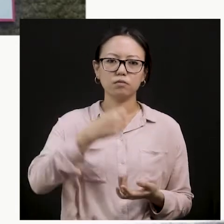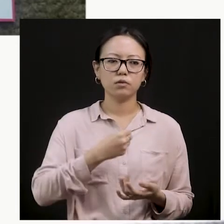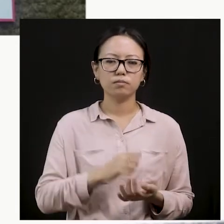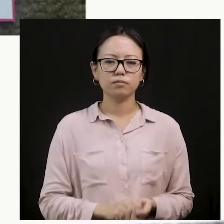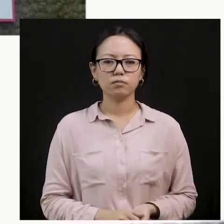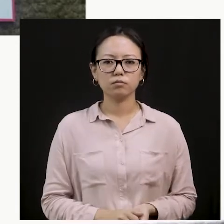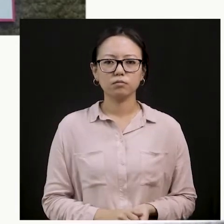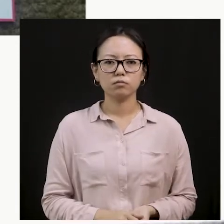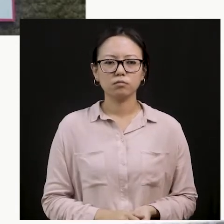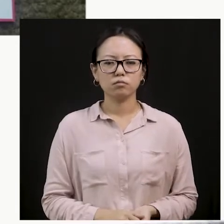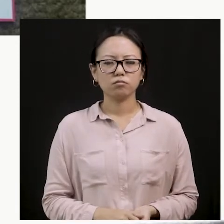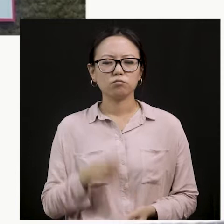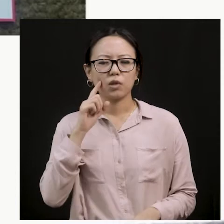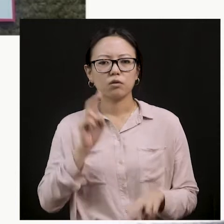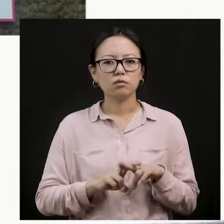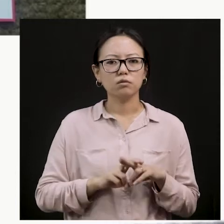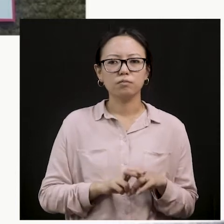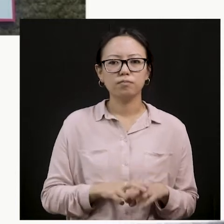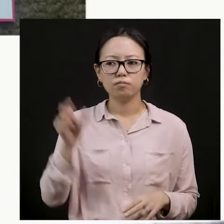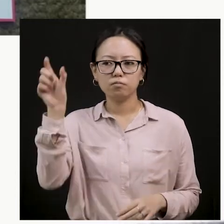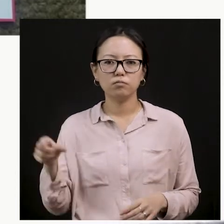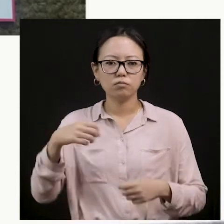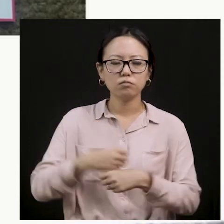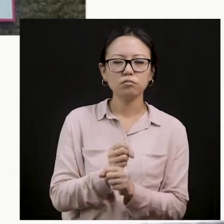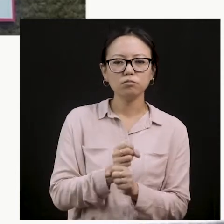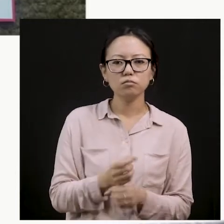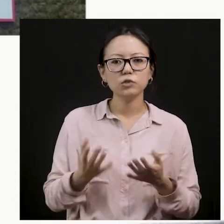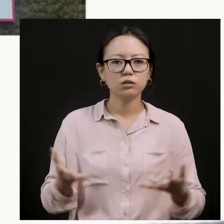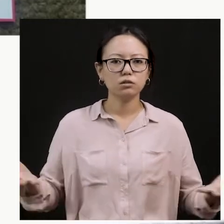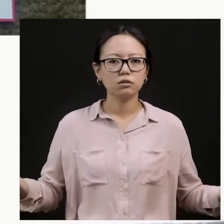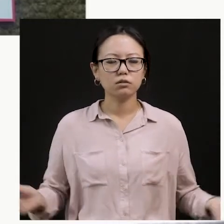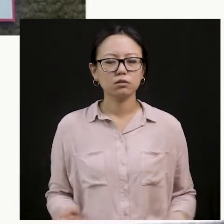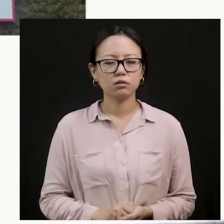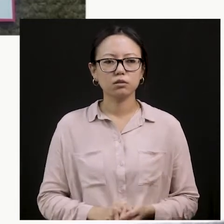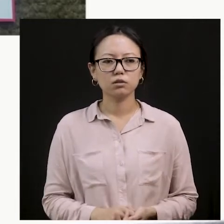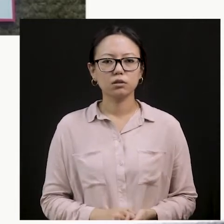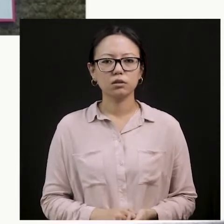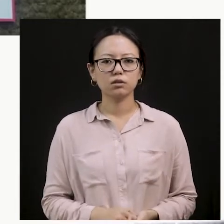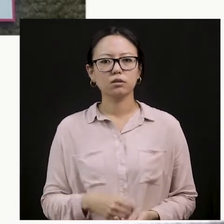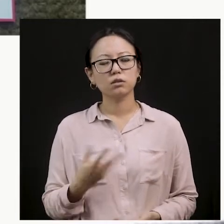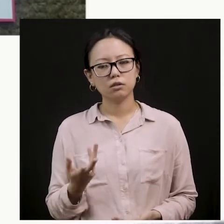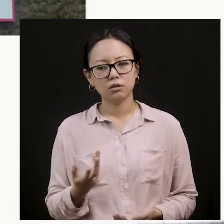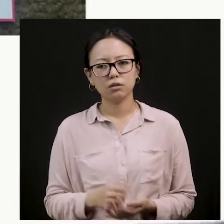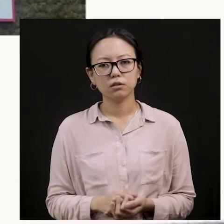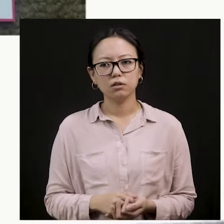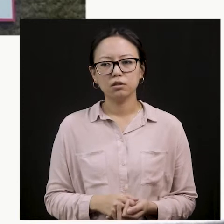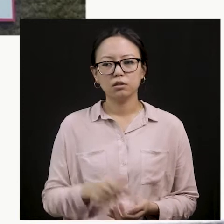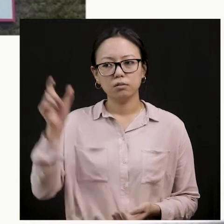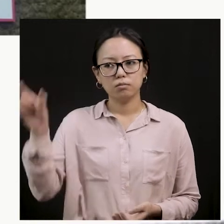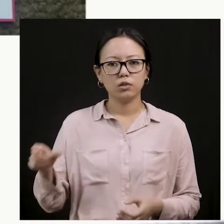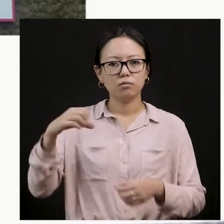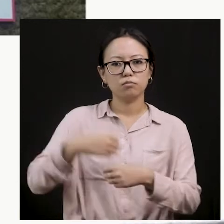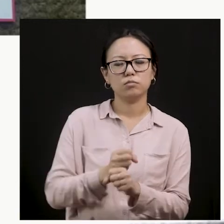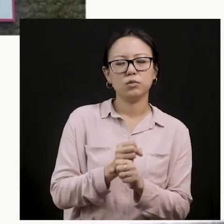man-made things, so man-made things are things which are made by man for our